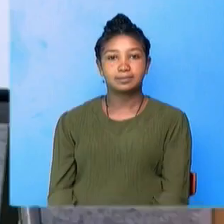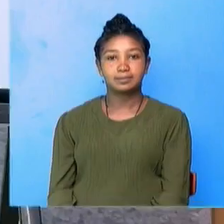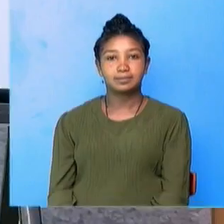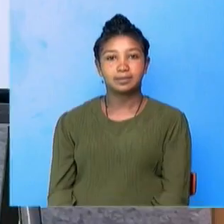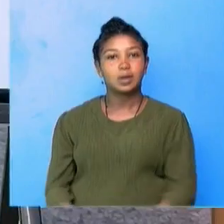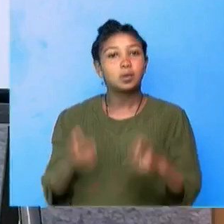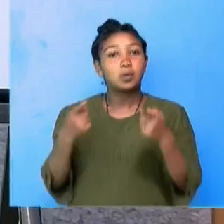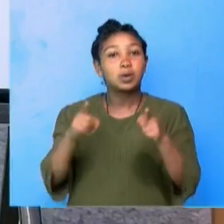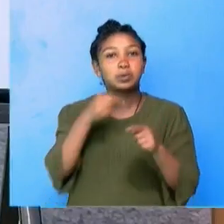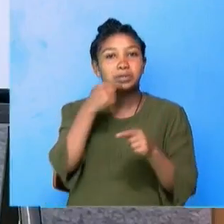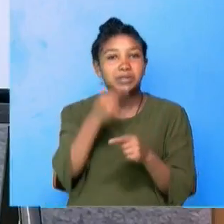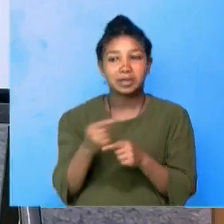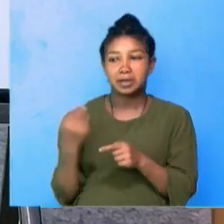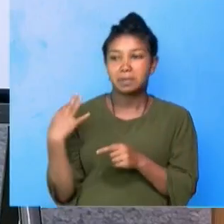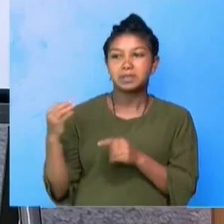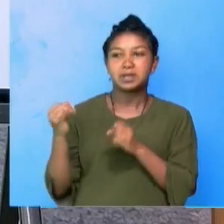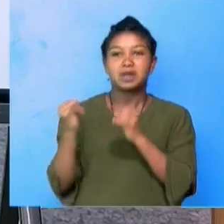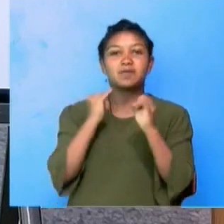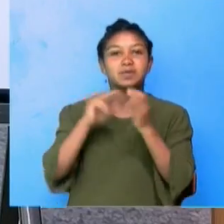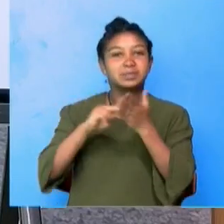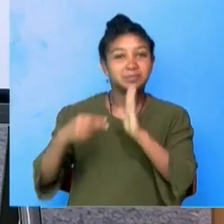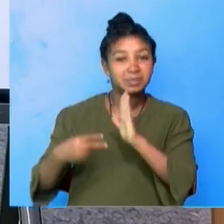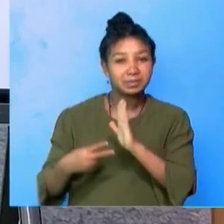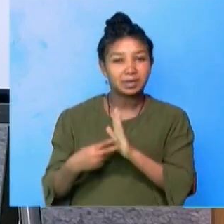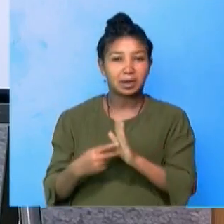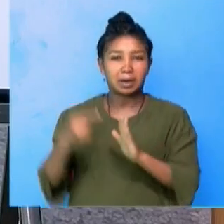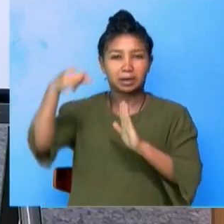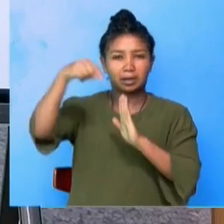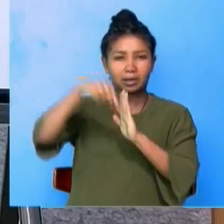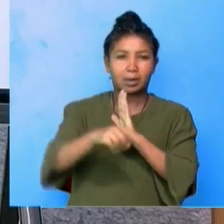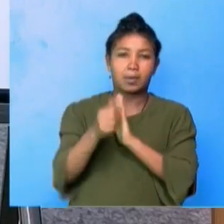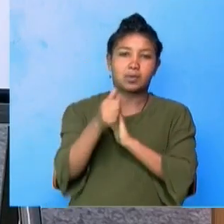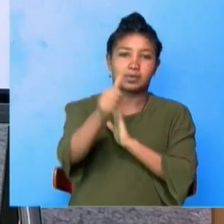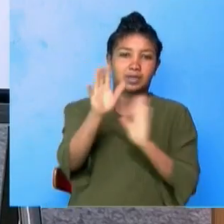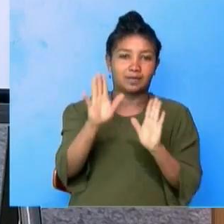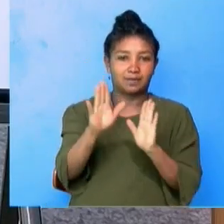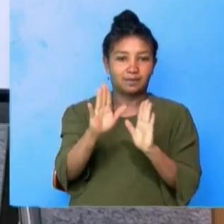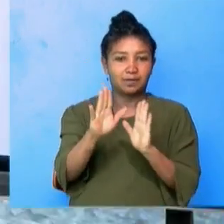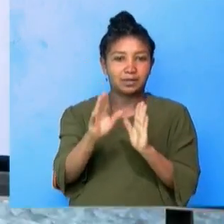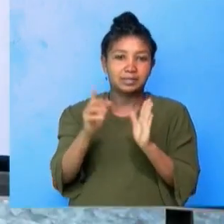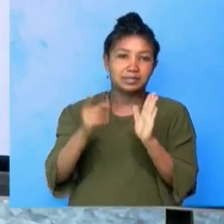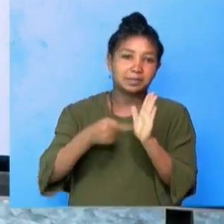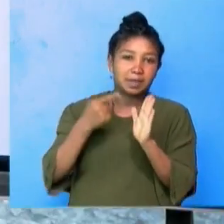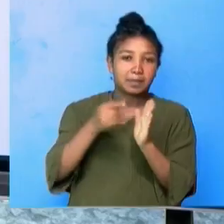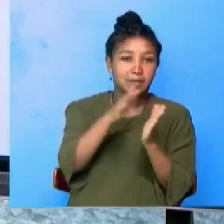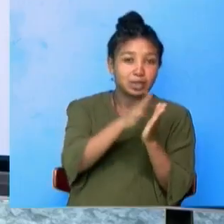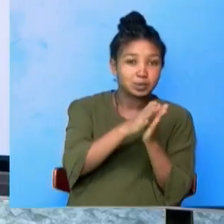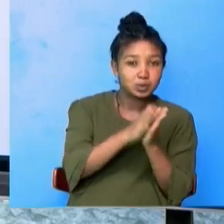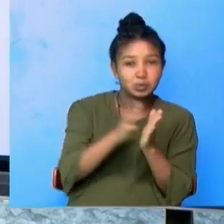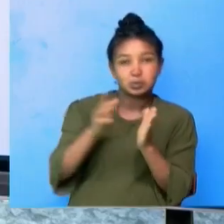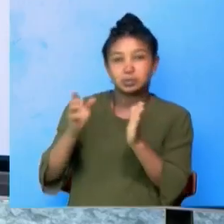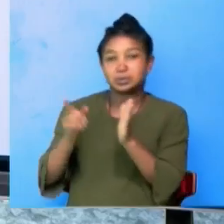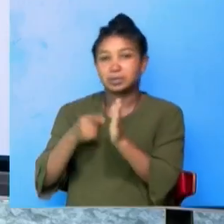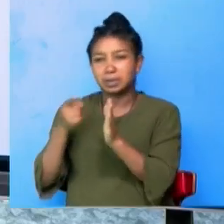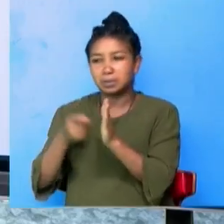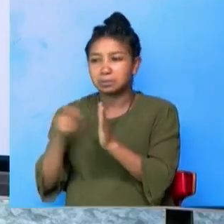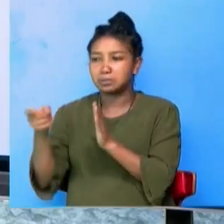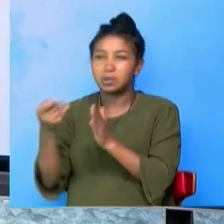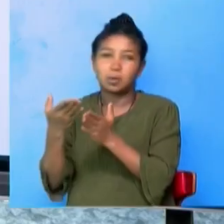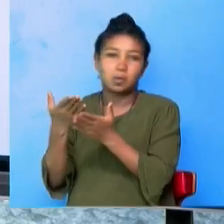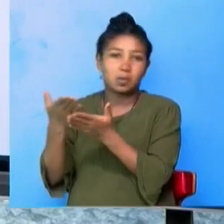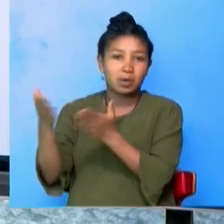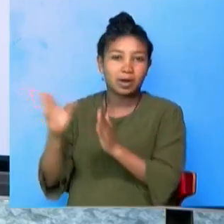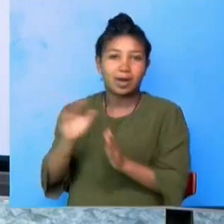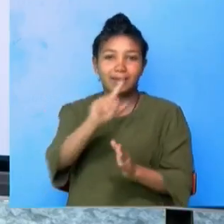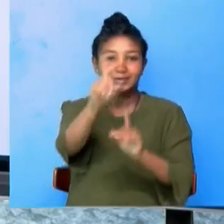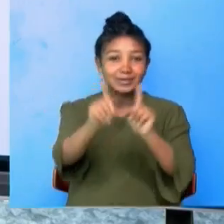When we said personal information, it details about yourself. Sometimes in the school, sometimes somewhere someone